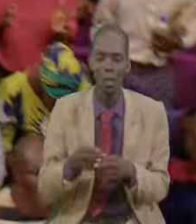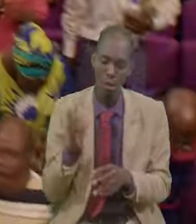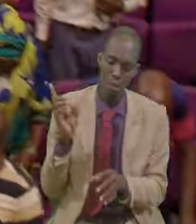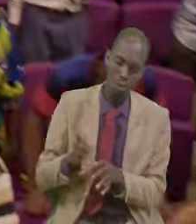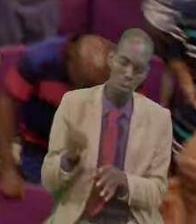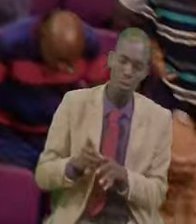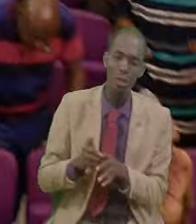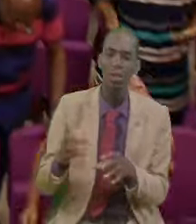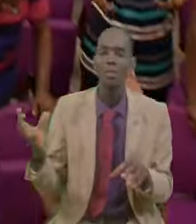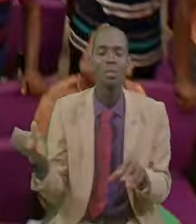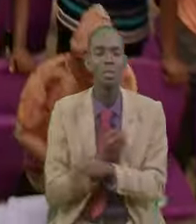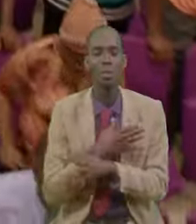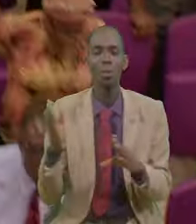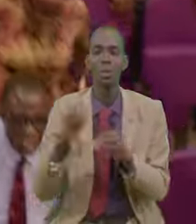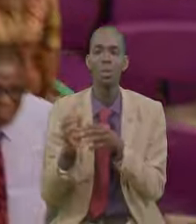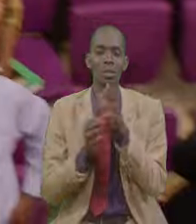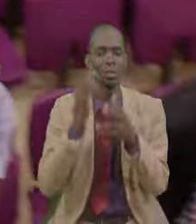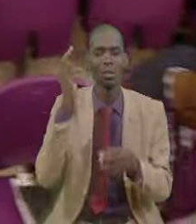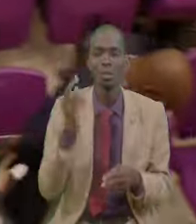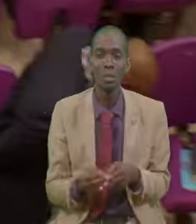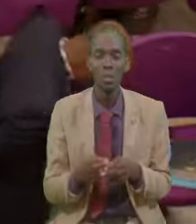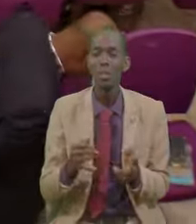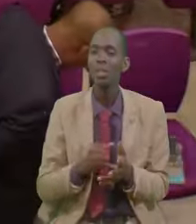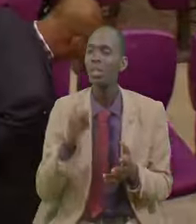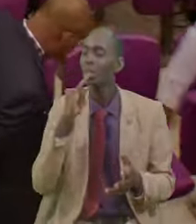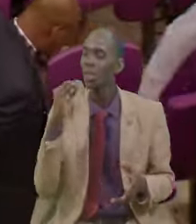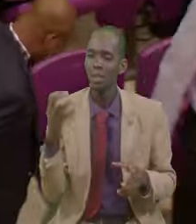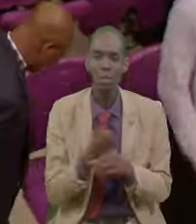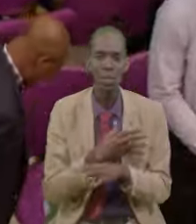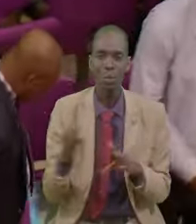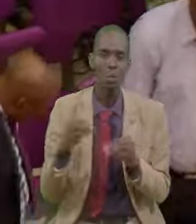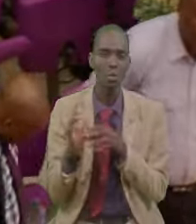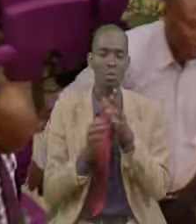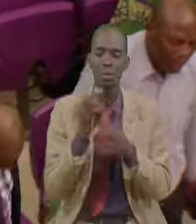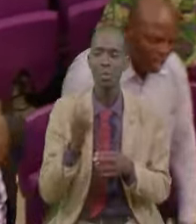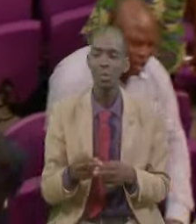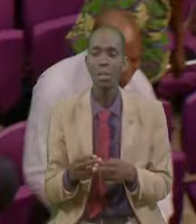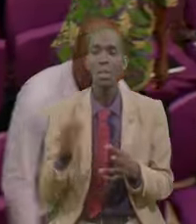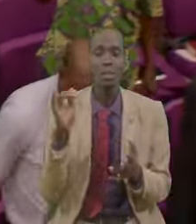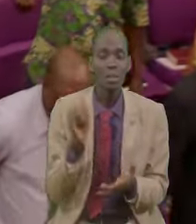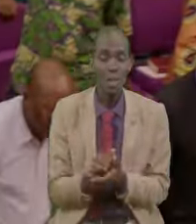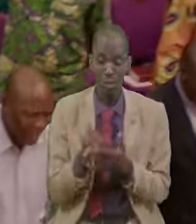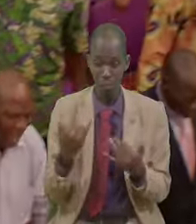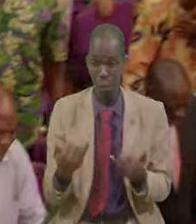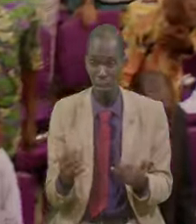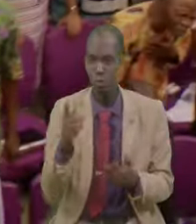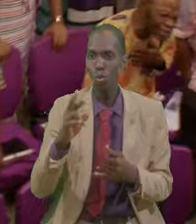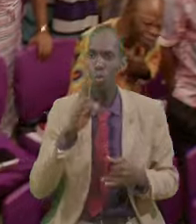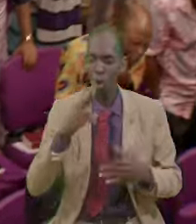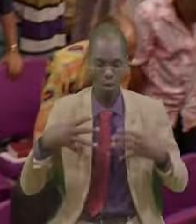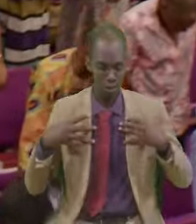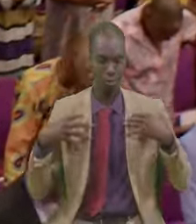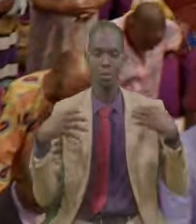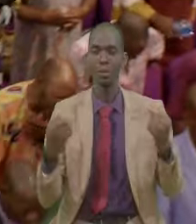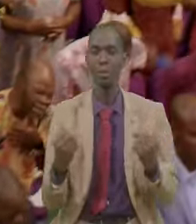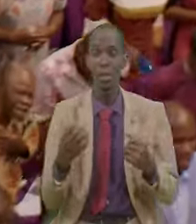impotence gone. It's gone, it's gone. Now you are complete.